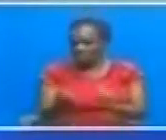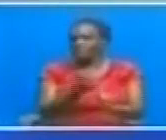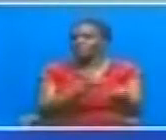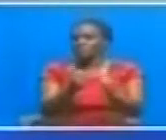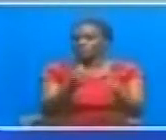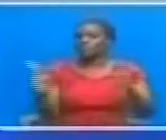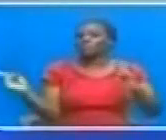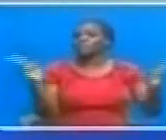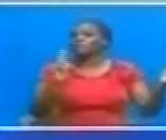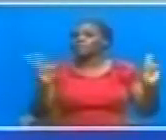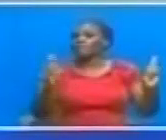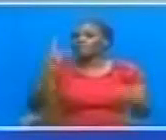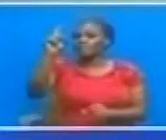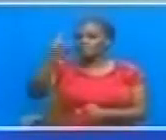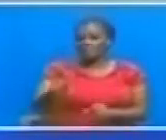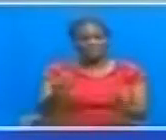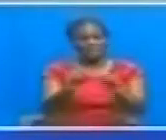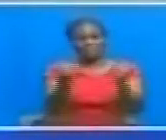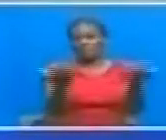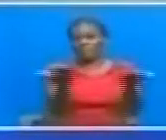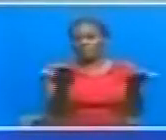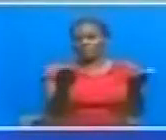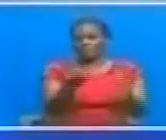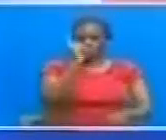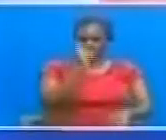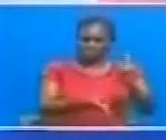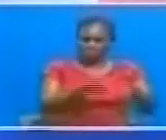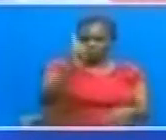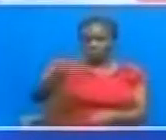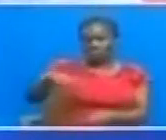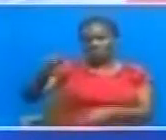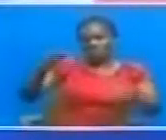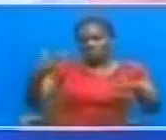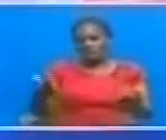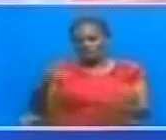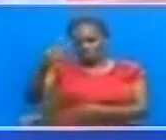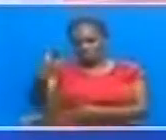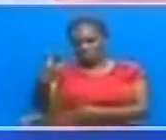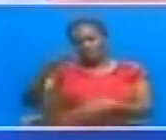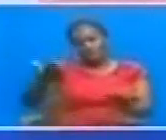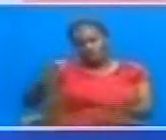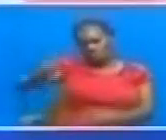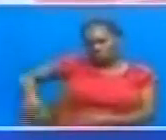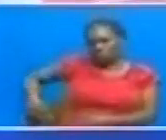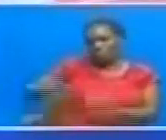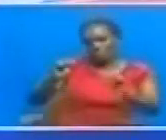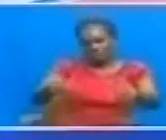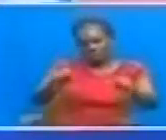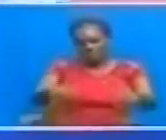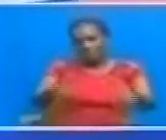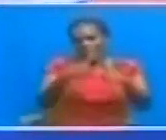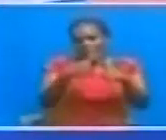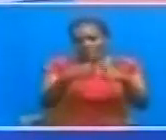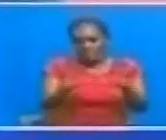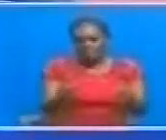you need to be ready for anything to happen. Like in athletics, you win or you come second or last. So, but of course,